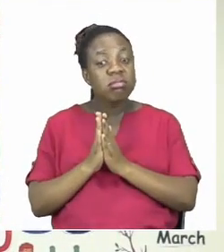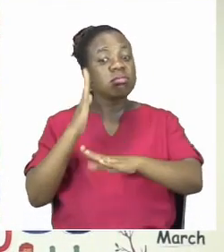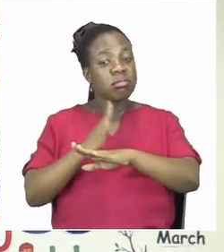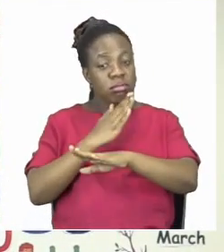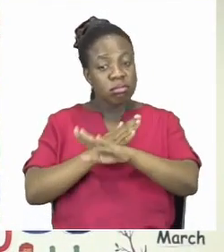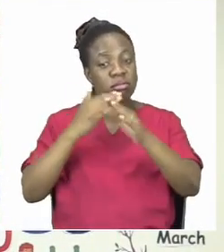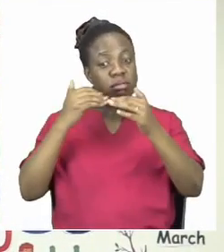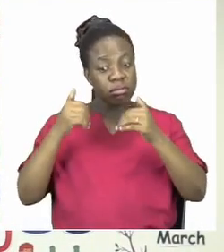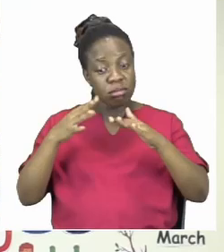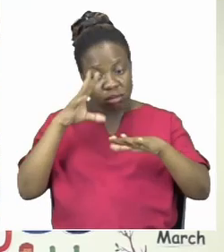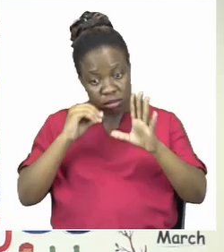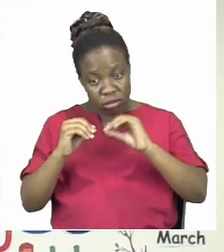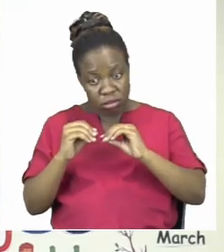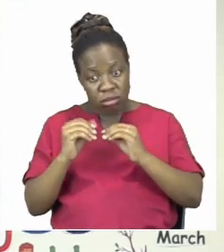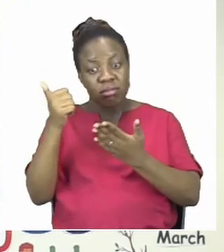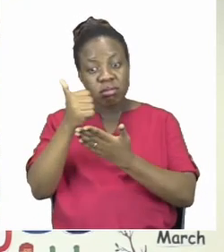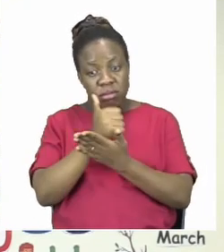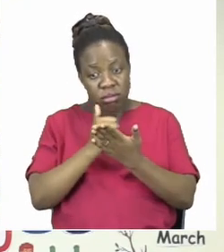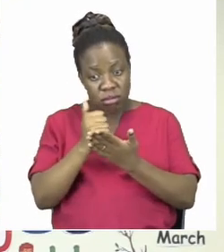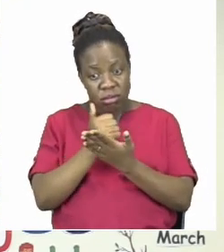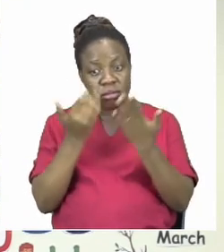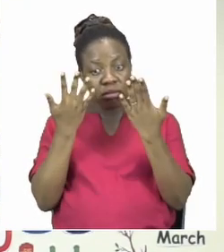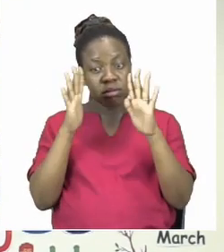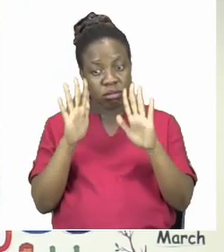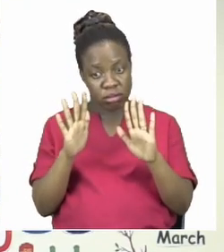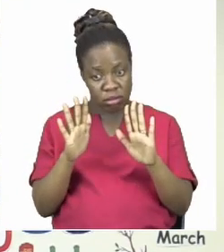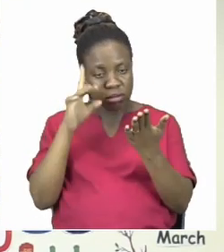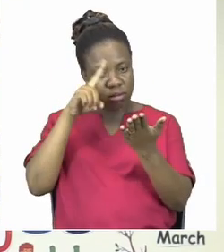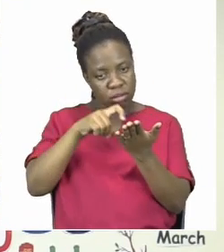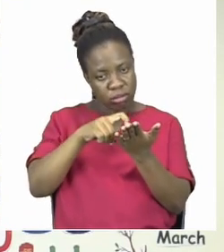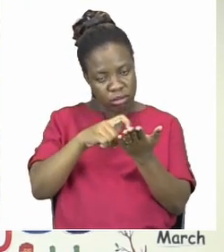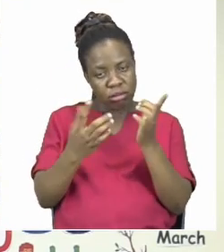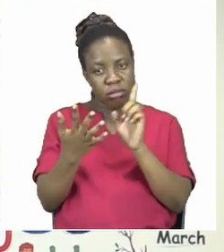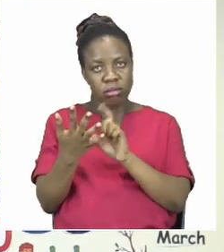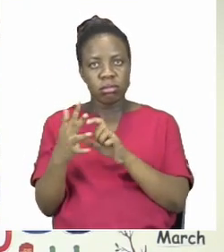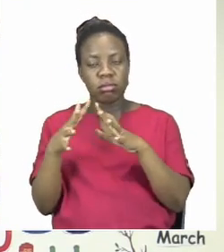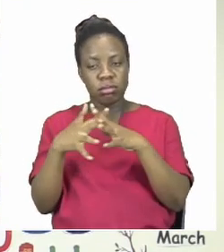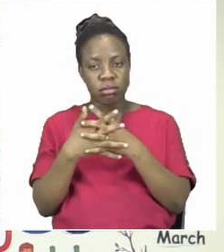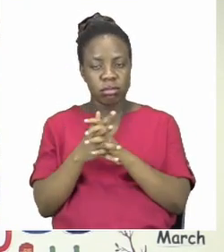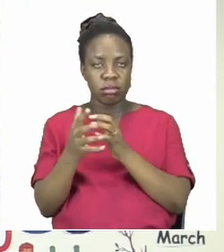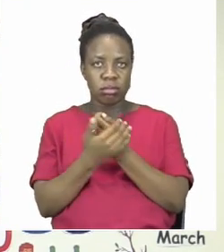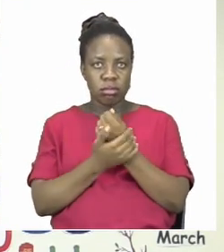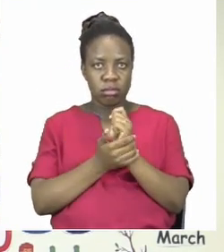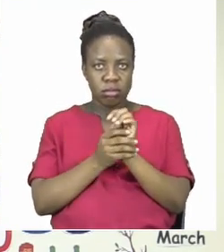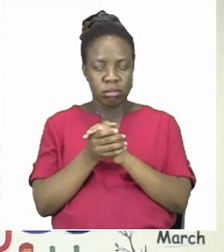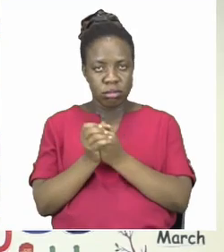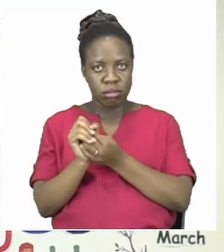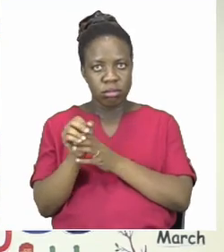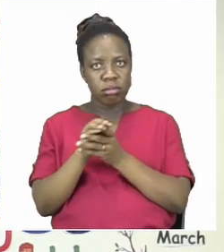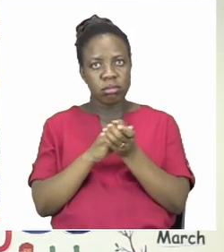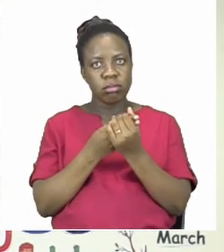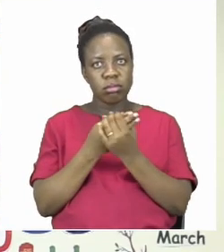need to make sure we clean our hands. So let's sanitize. Remember boys and girls,